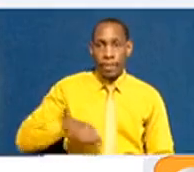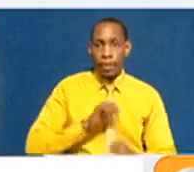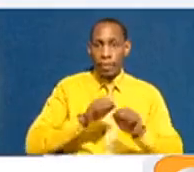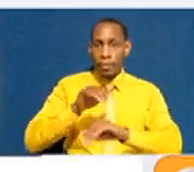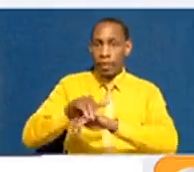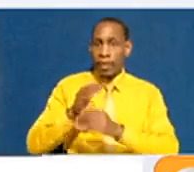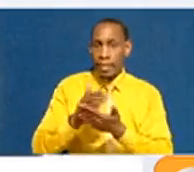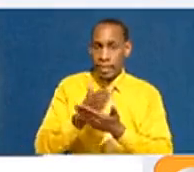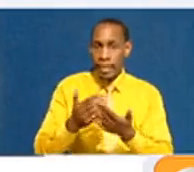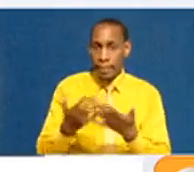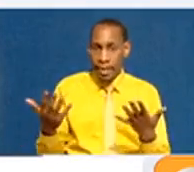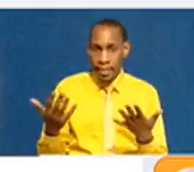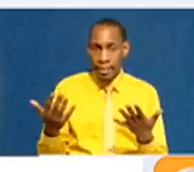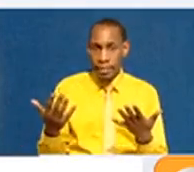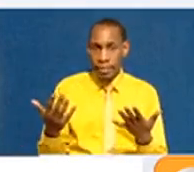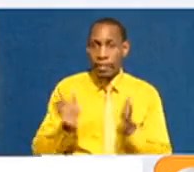some assets,